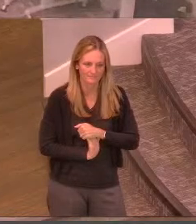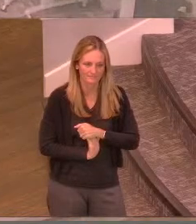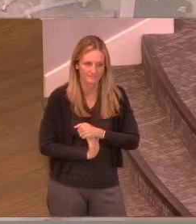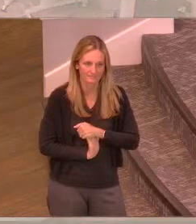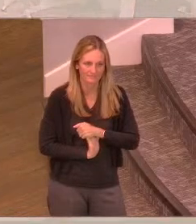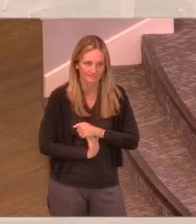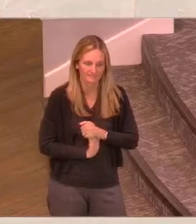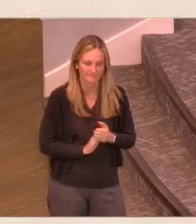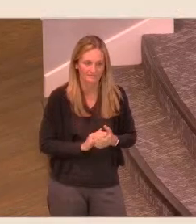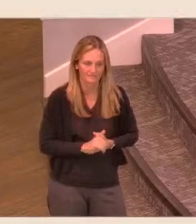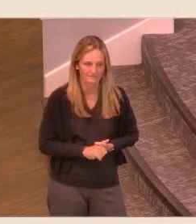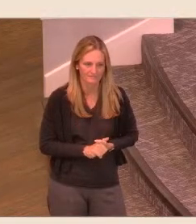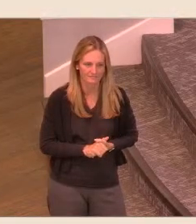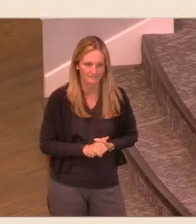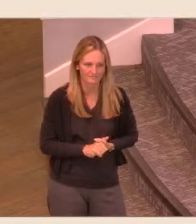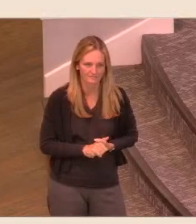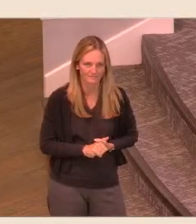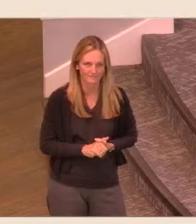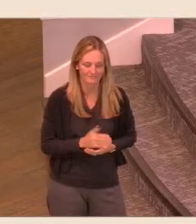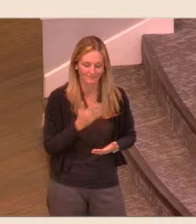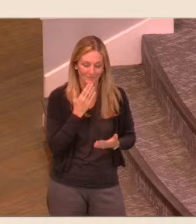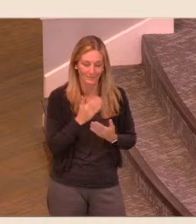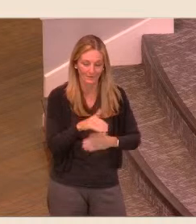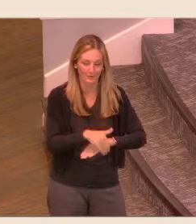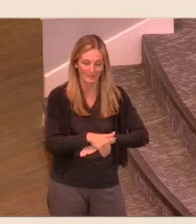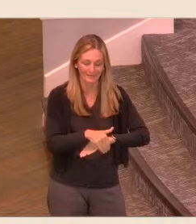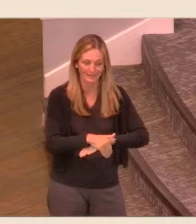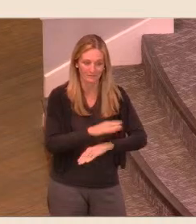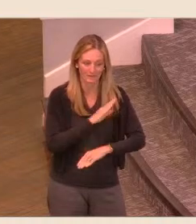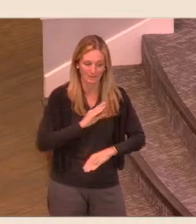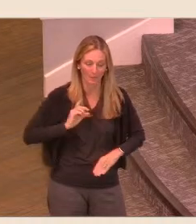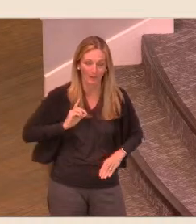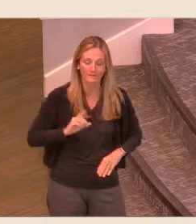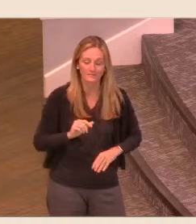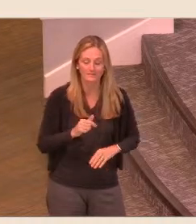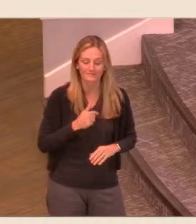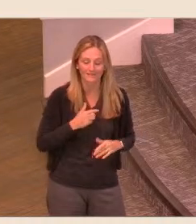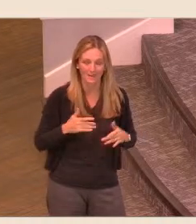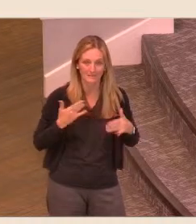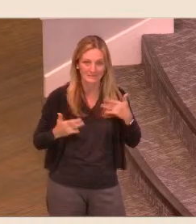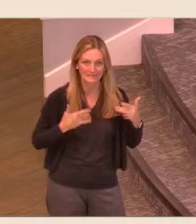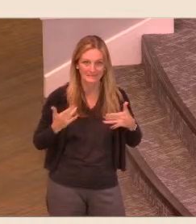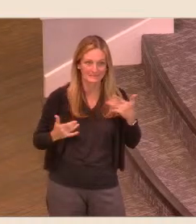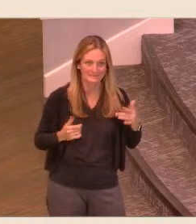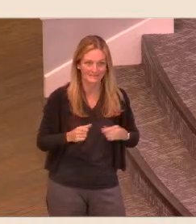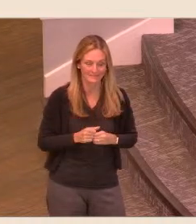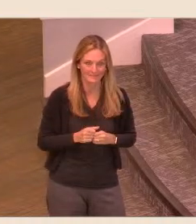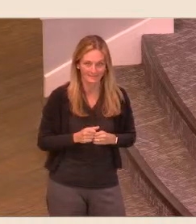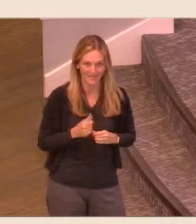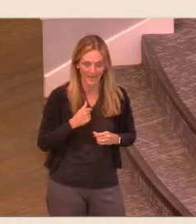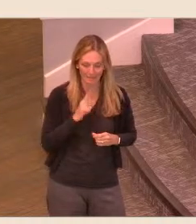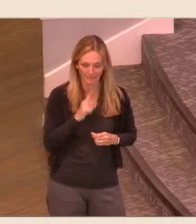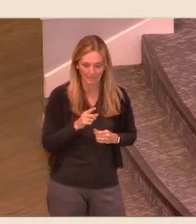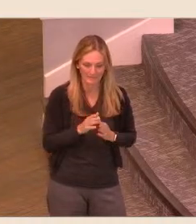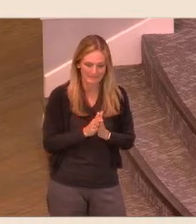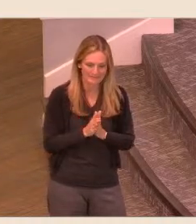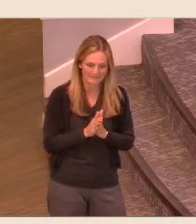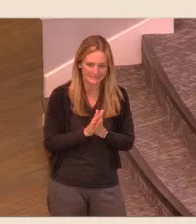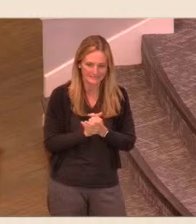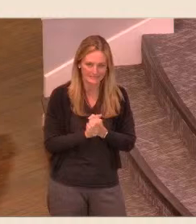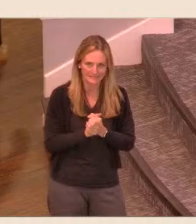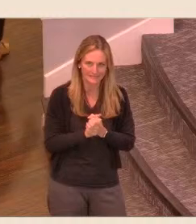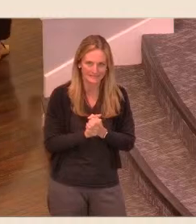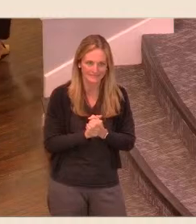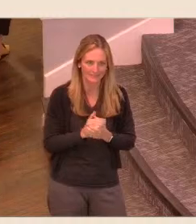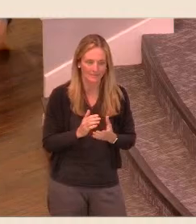Well, good evening, Board. I am excited. I feel like I haven't had this much anticipation since maybe I